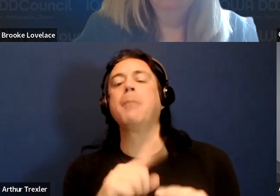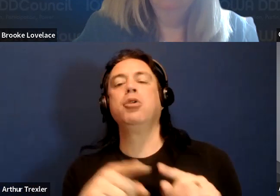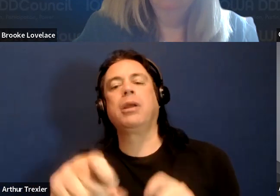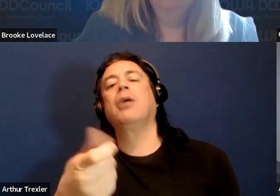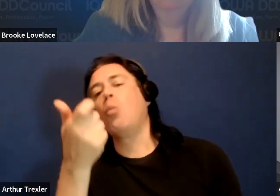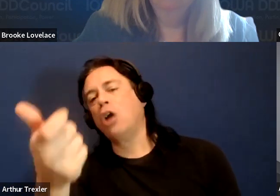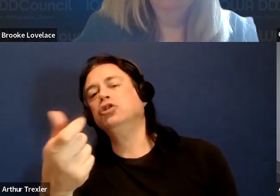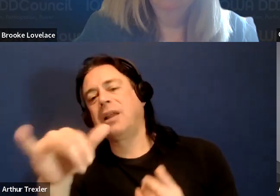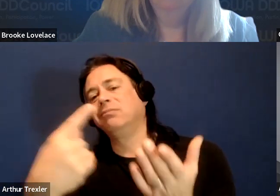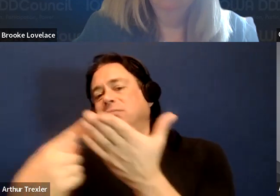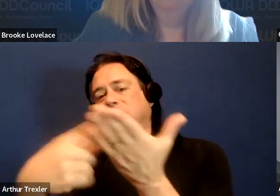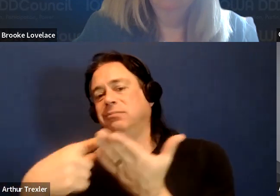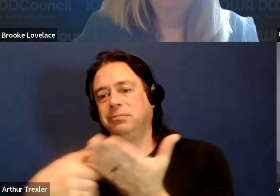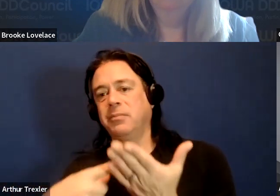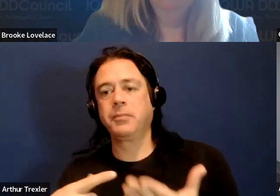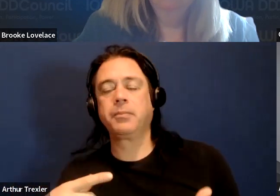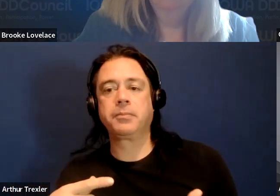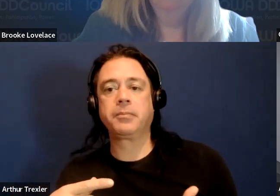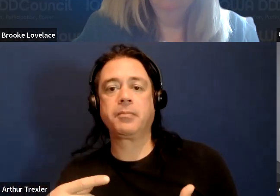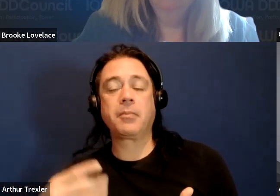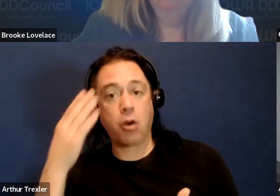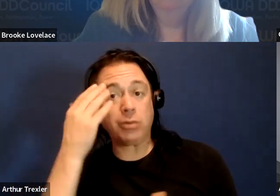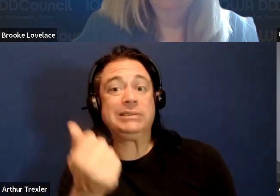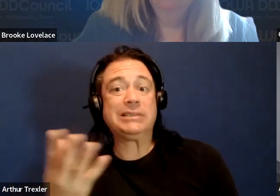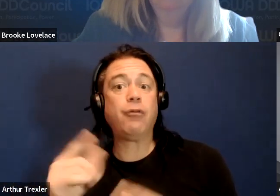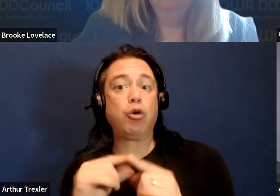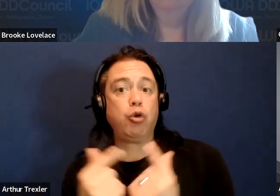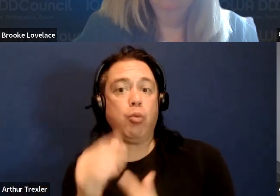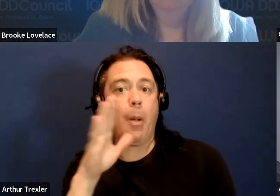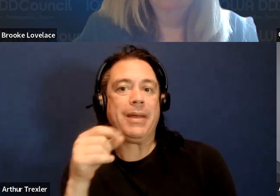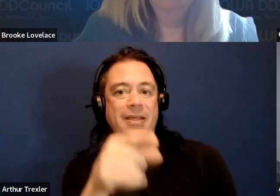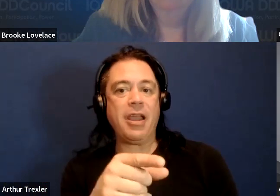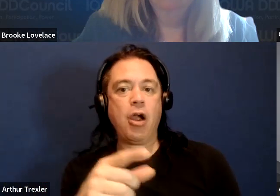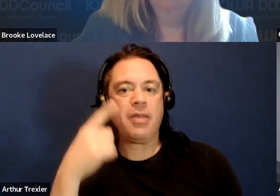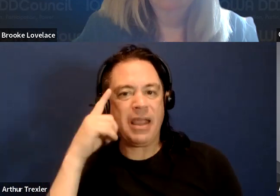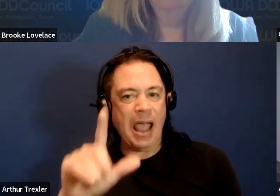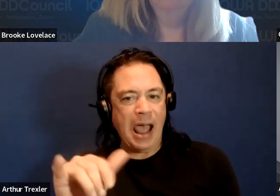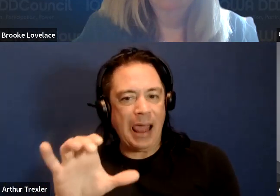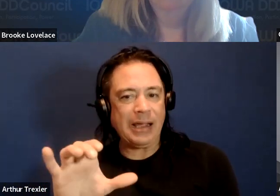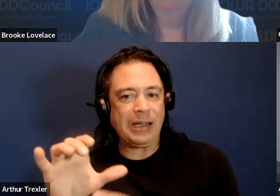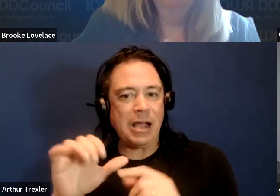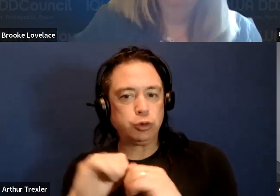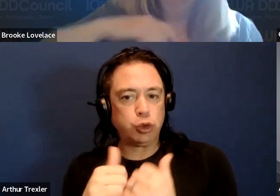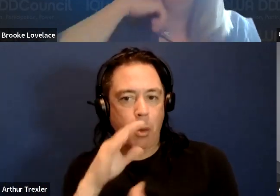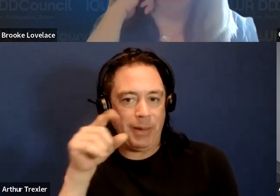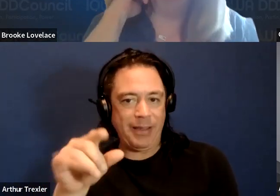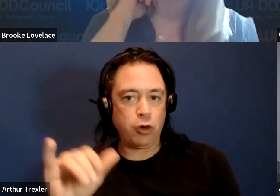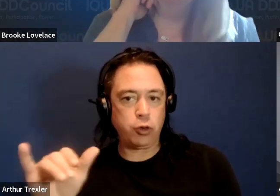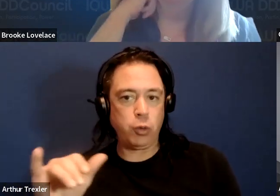discussion. And I know that several groups are going to be there. And I think Link Associates is going to be there to talk about it